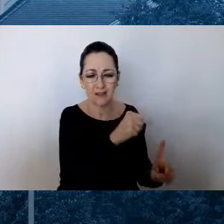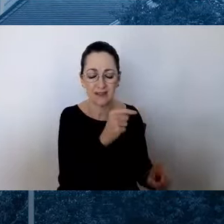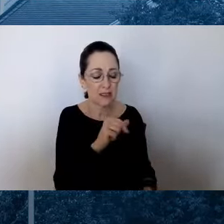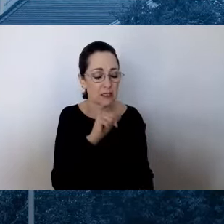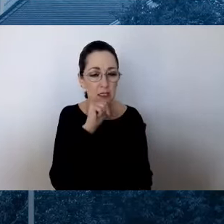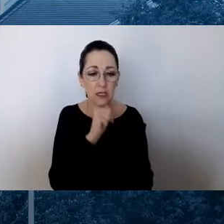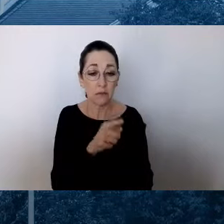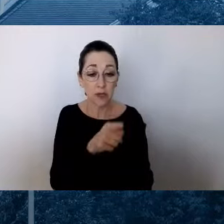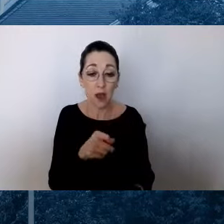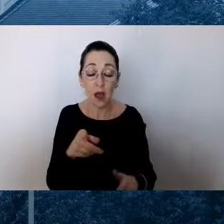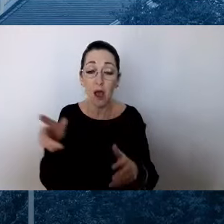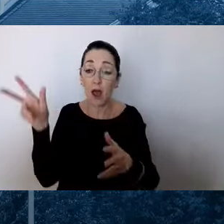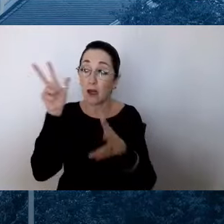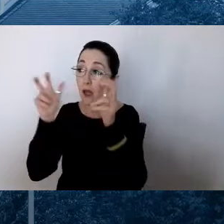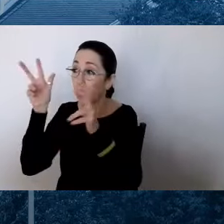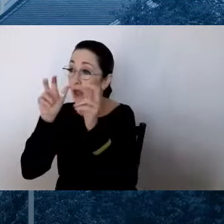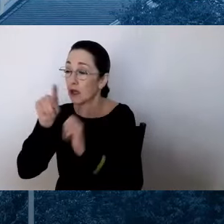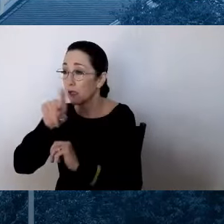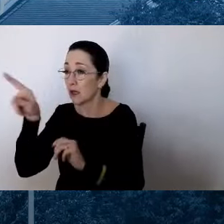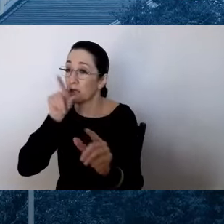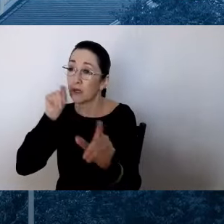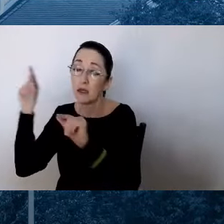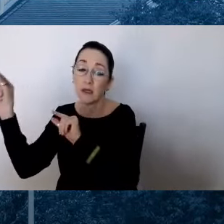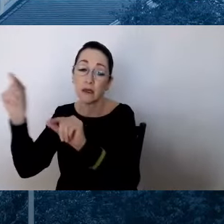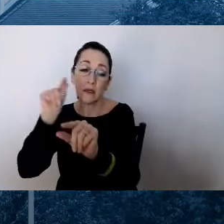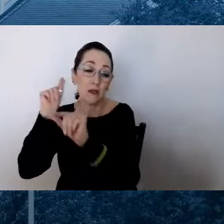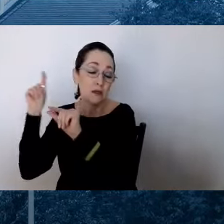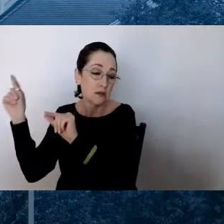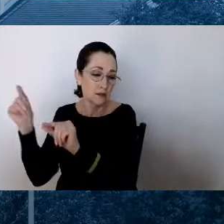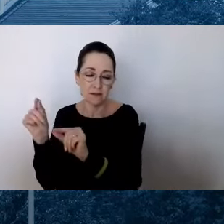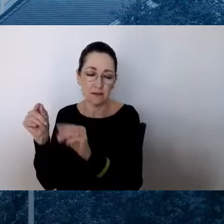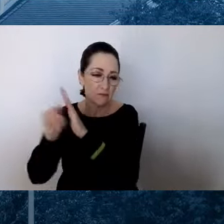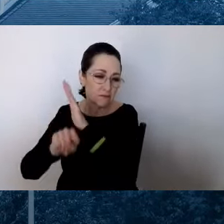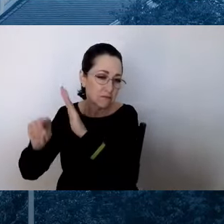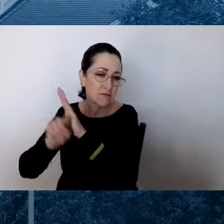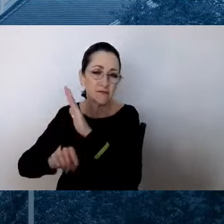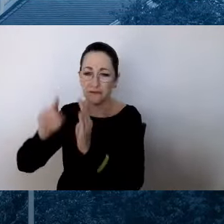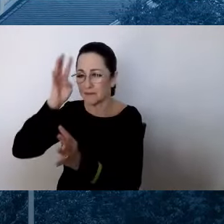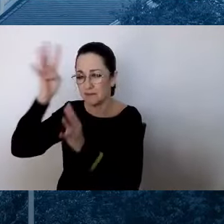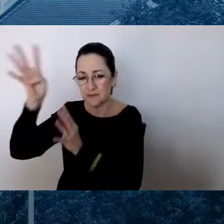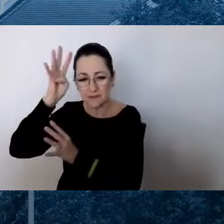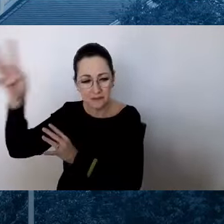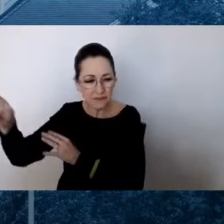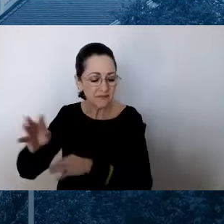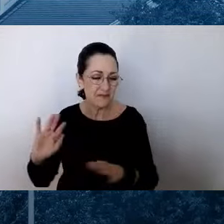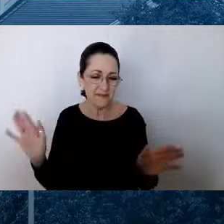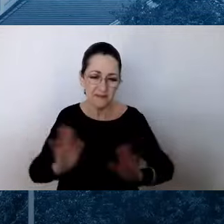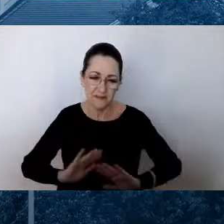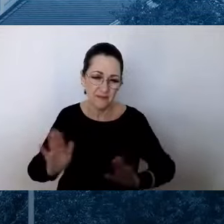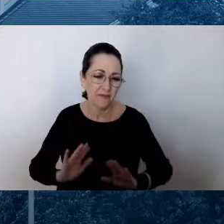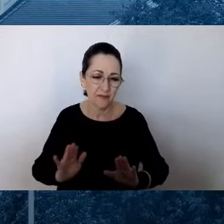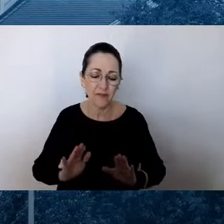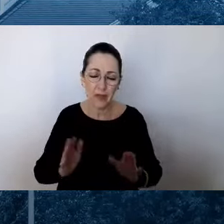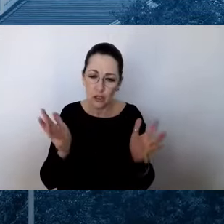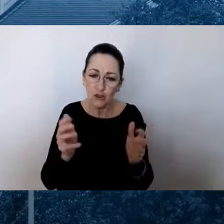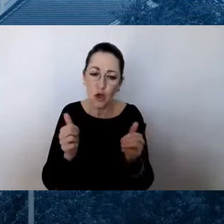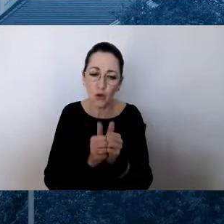with others who might be having the same fears, but really to talk to people about their concerns.